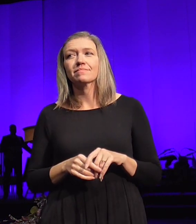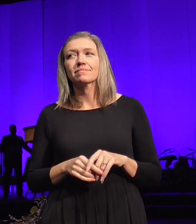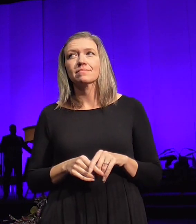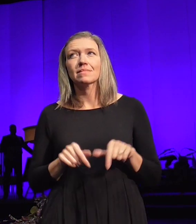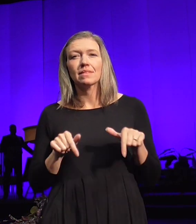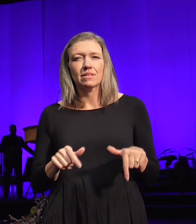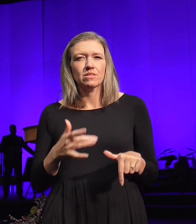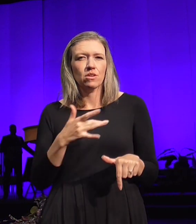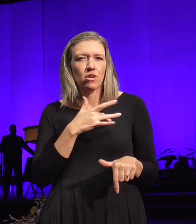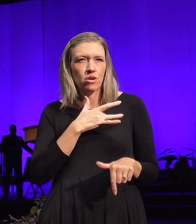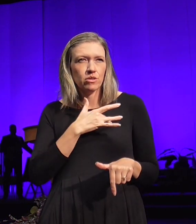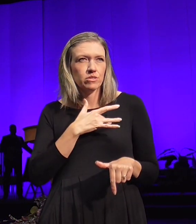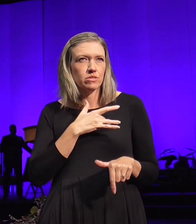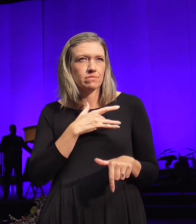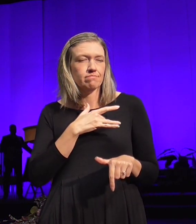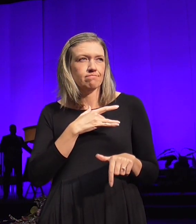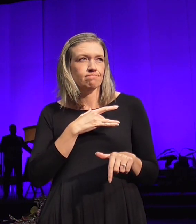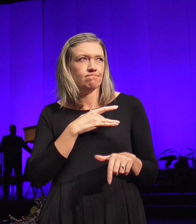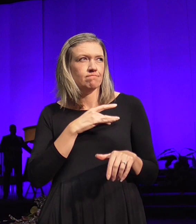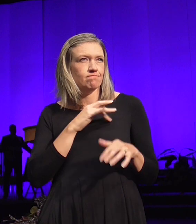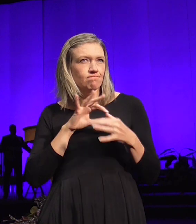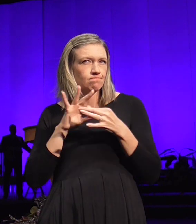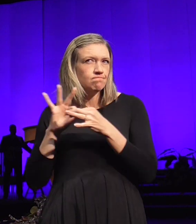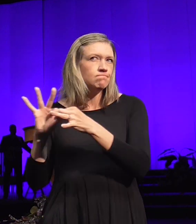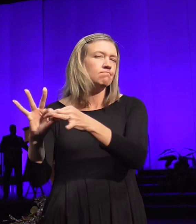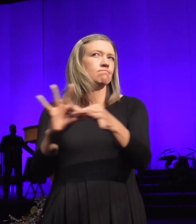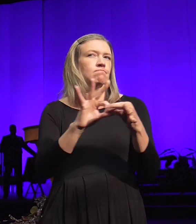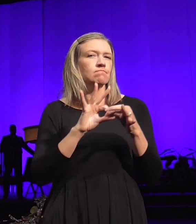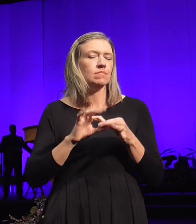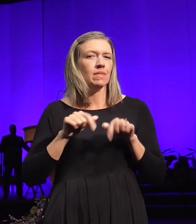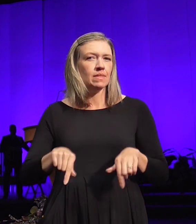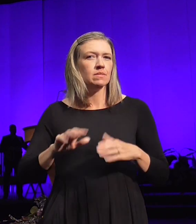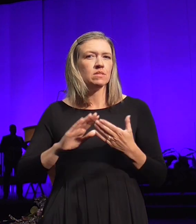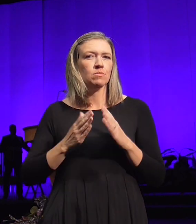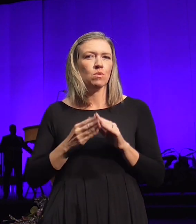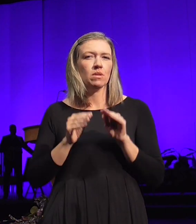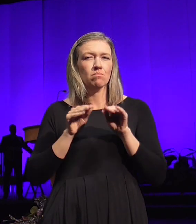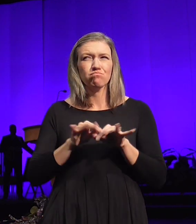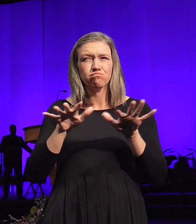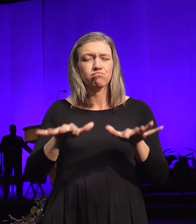heart of the Mile High Church community is felt around the world.